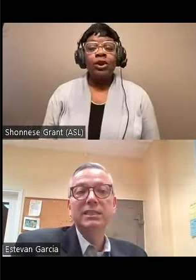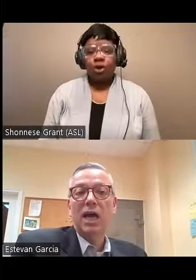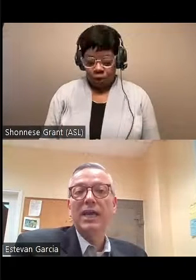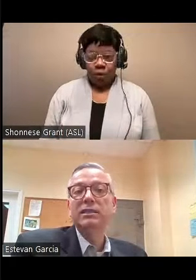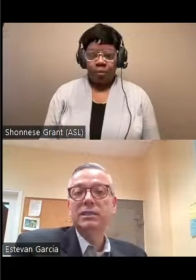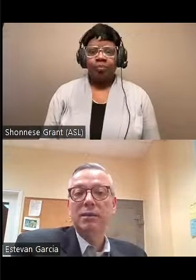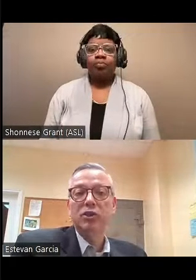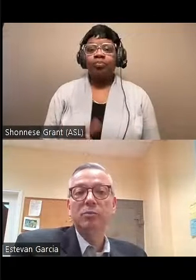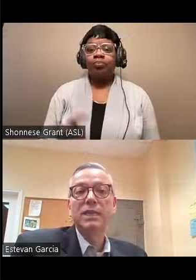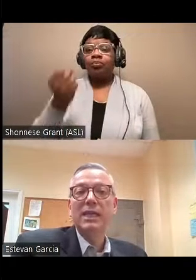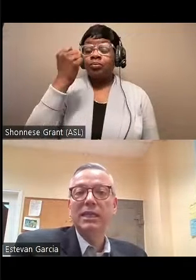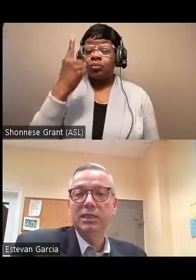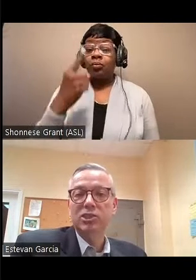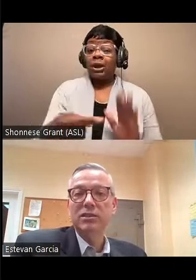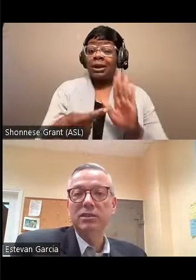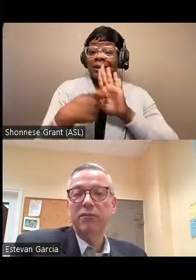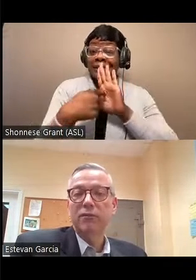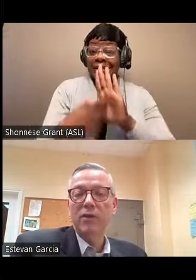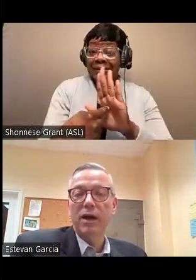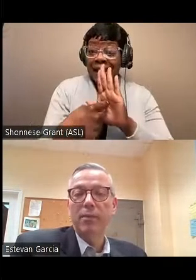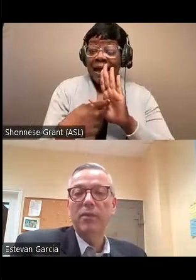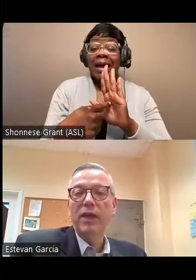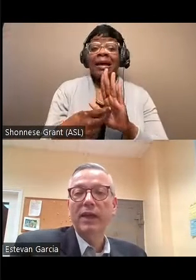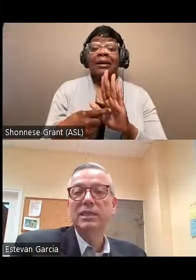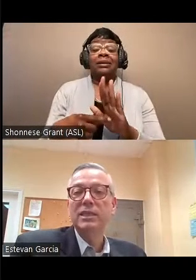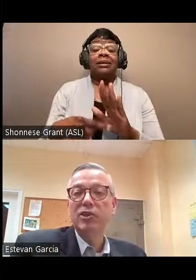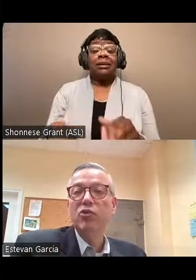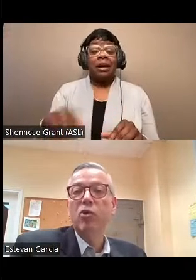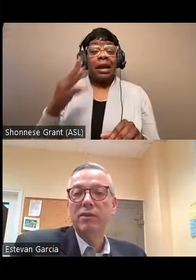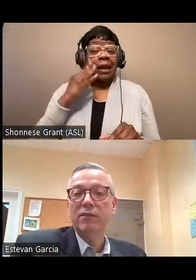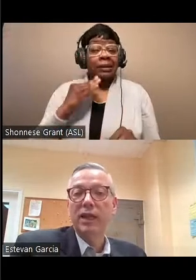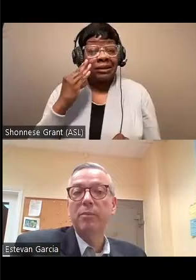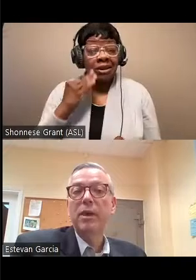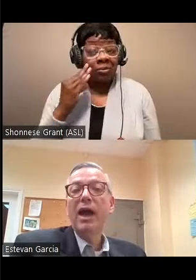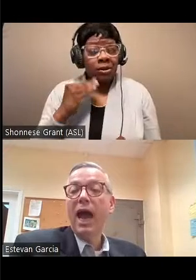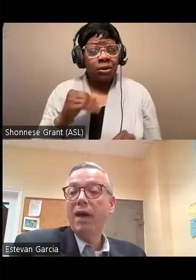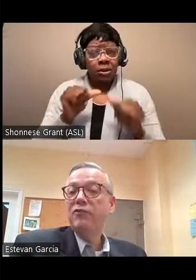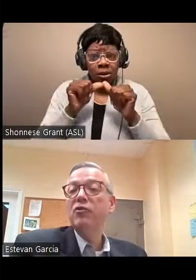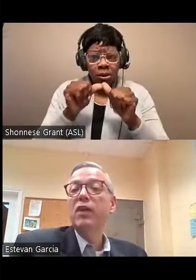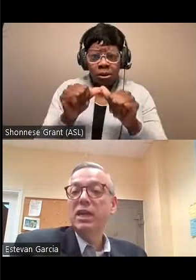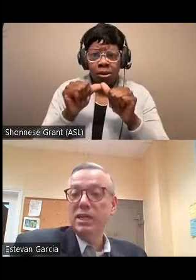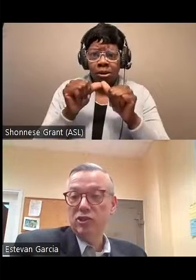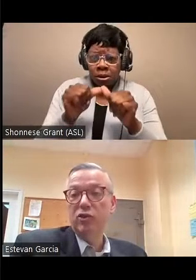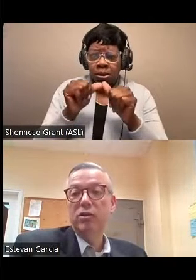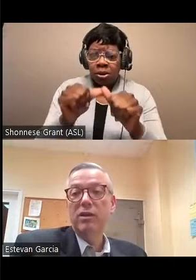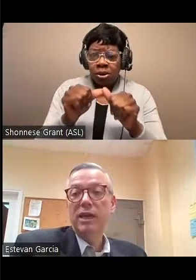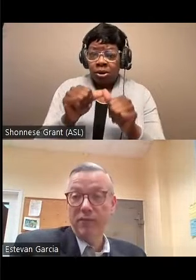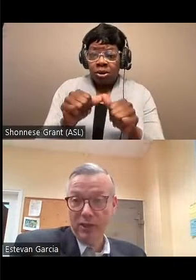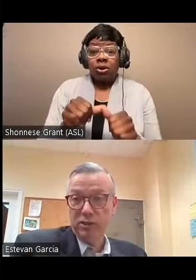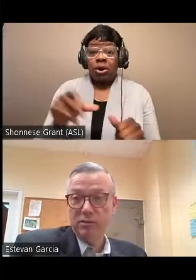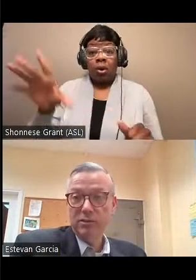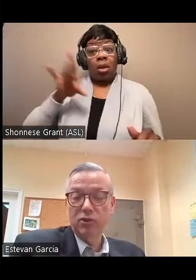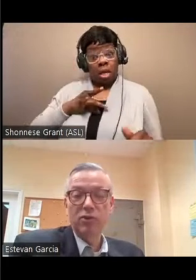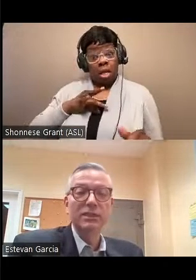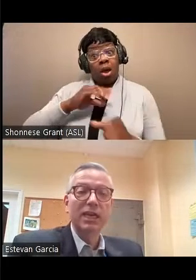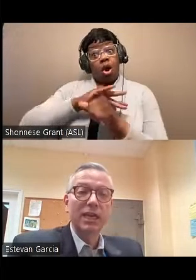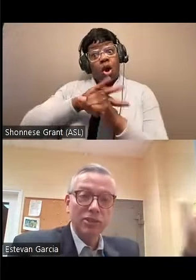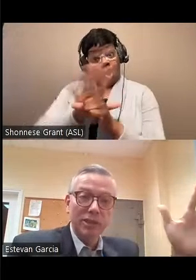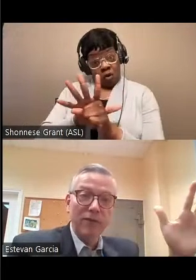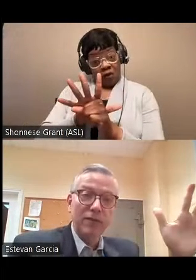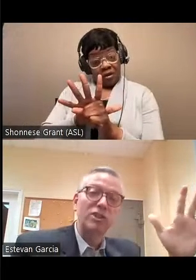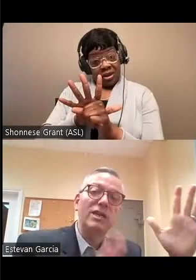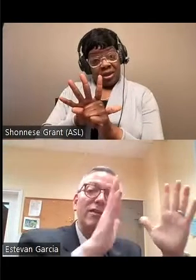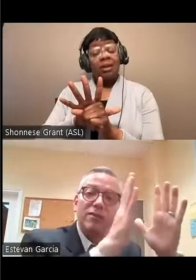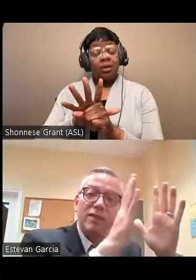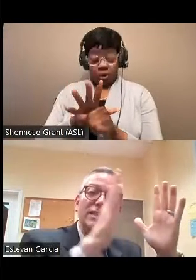the signs, symptoms, and conditions that continue or develop after the initial infection. So there is an